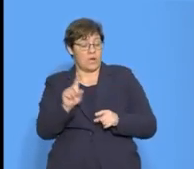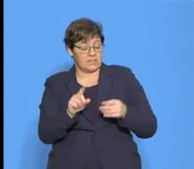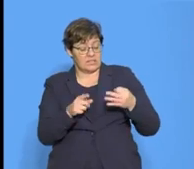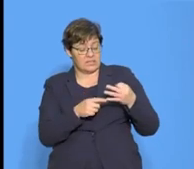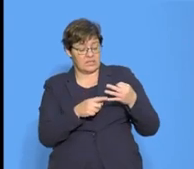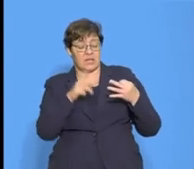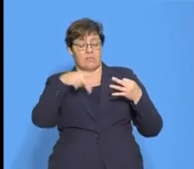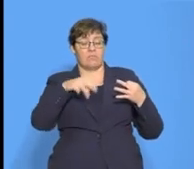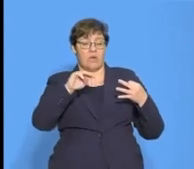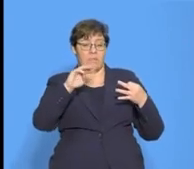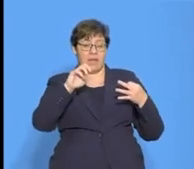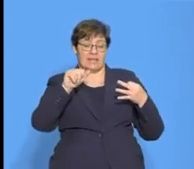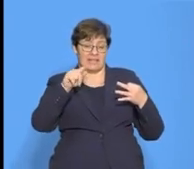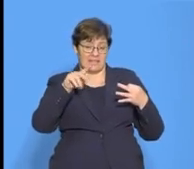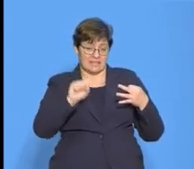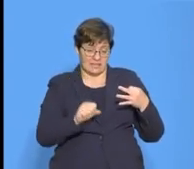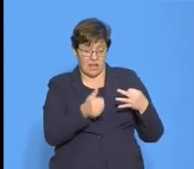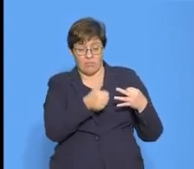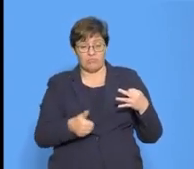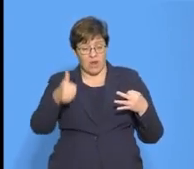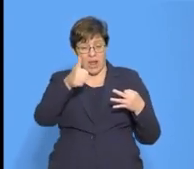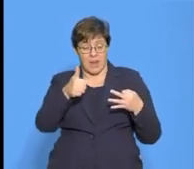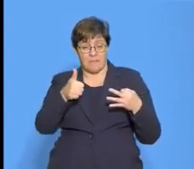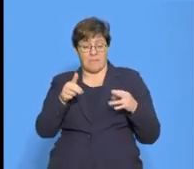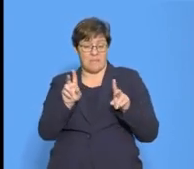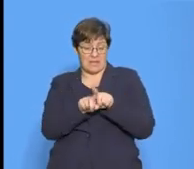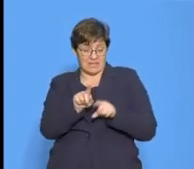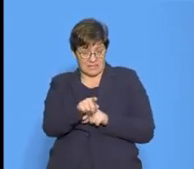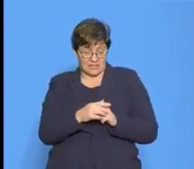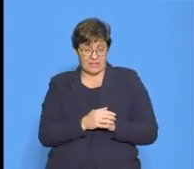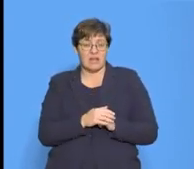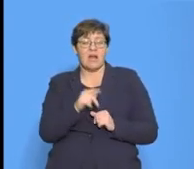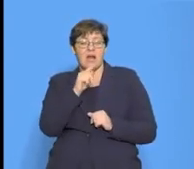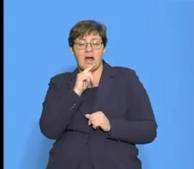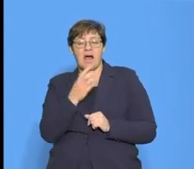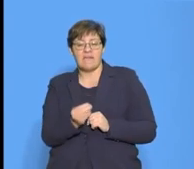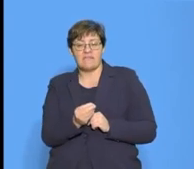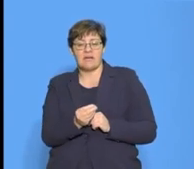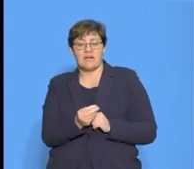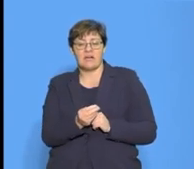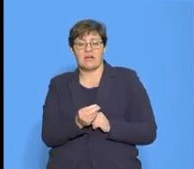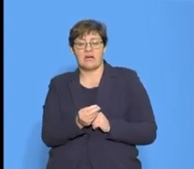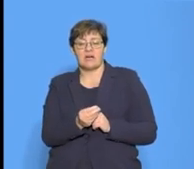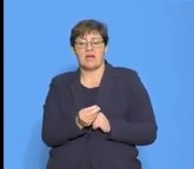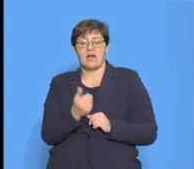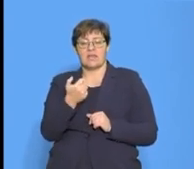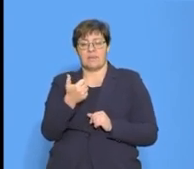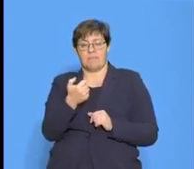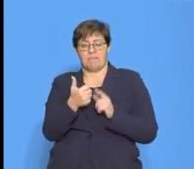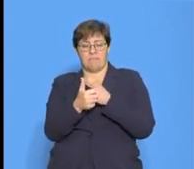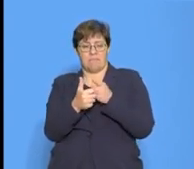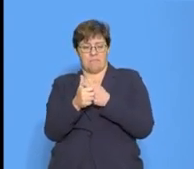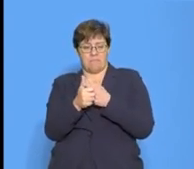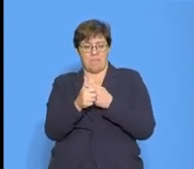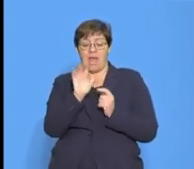order primates, and we spoke about primates. And the important characteristic here is they have an opposable